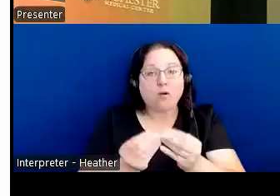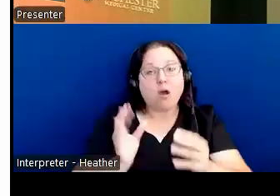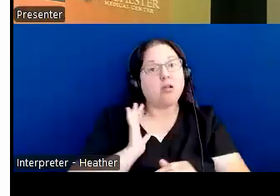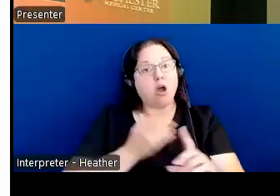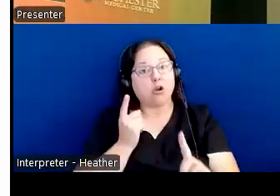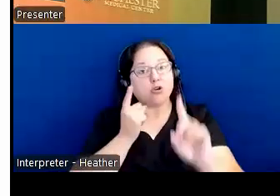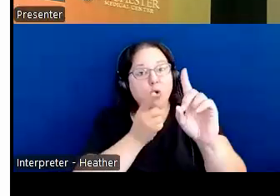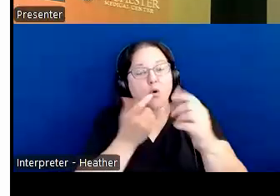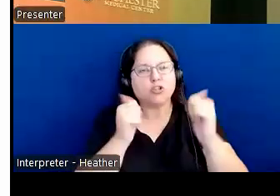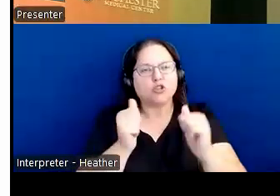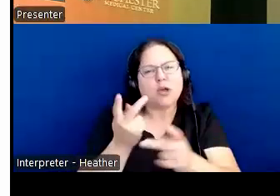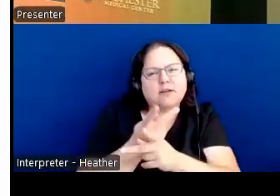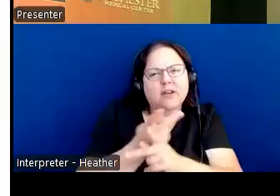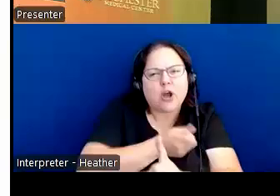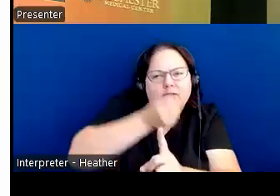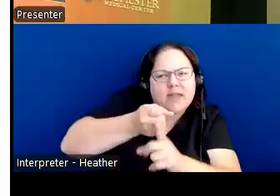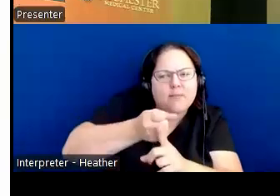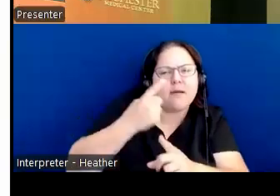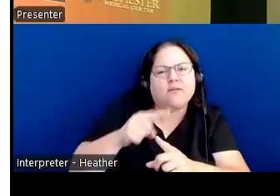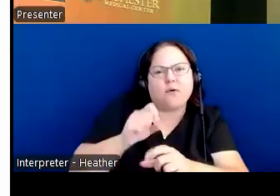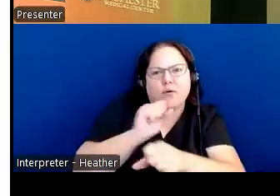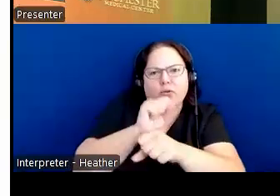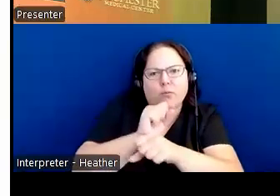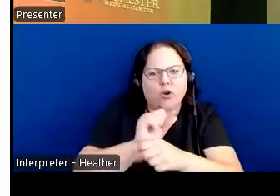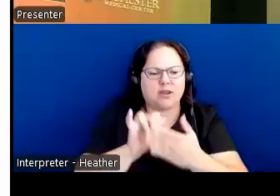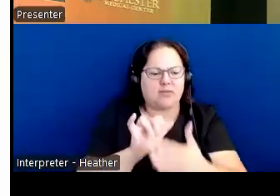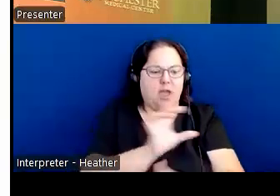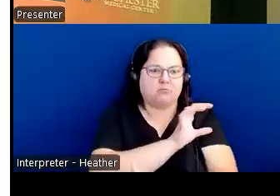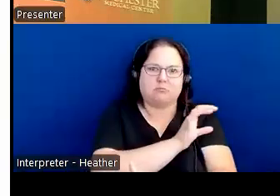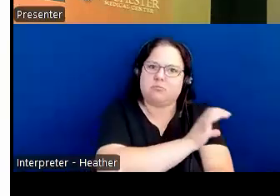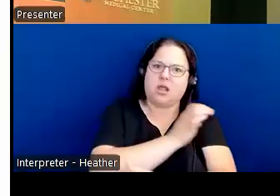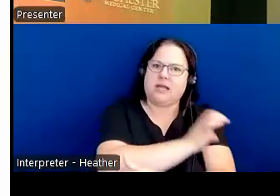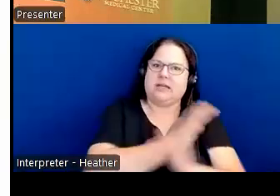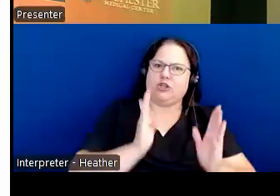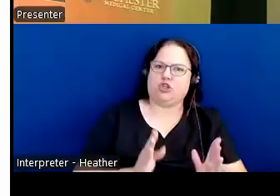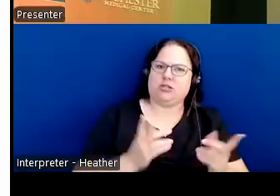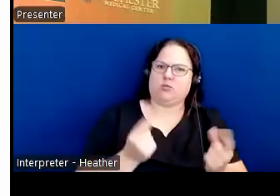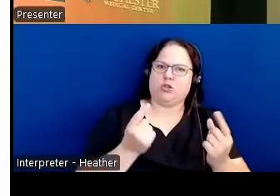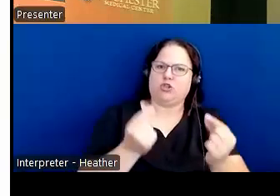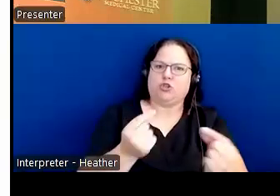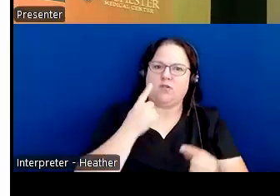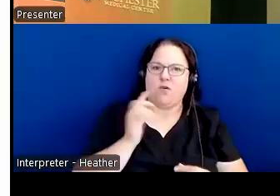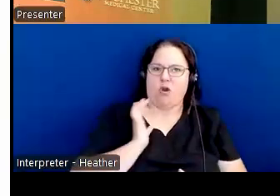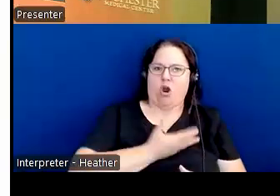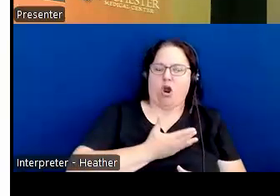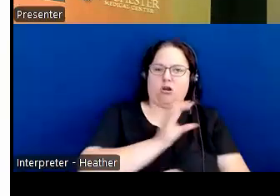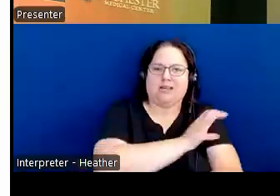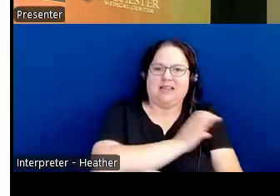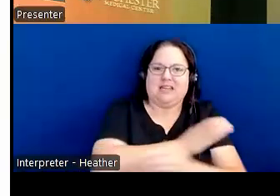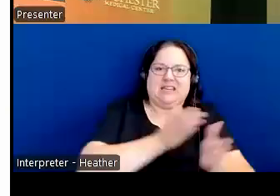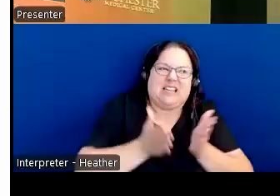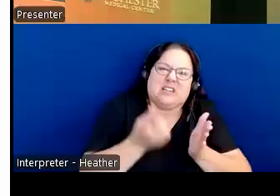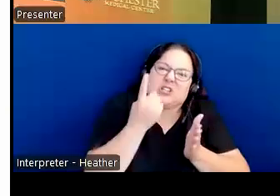the impact of the work that clinicians do in our clinic. And even in one clinic with a relatively small